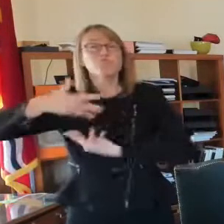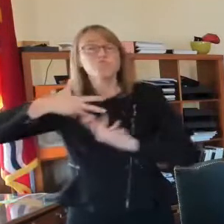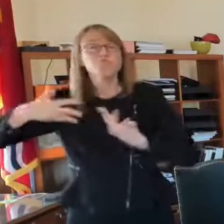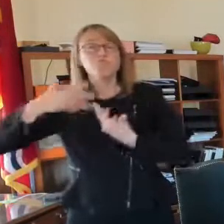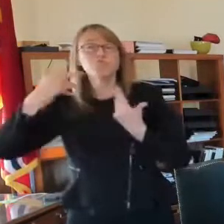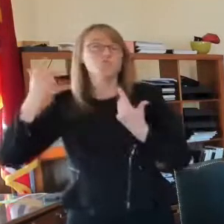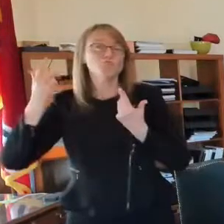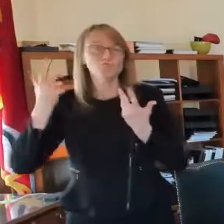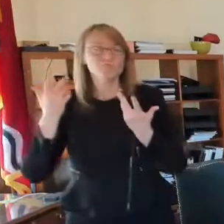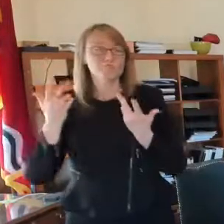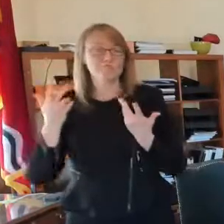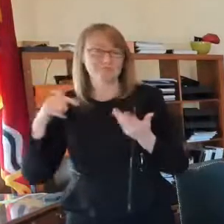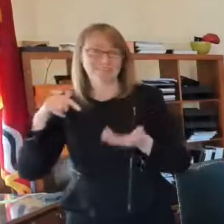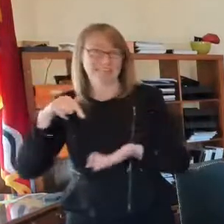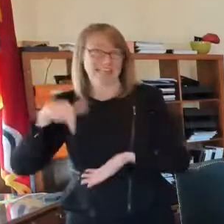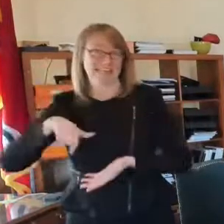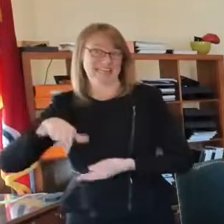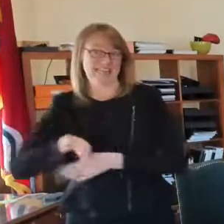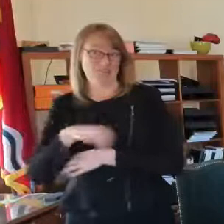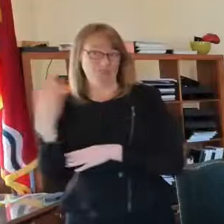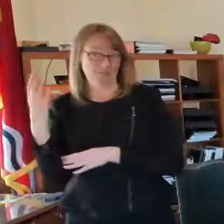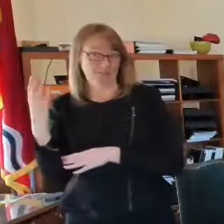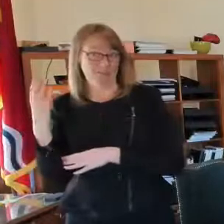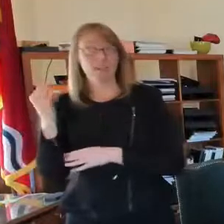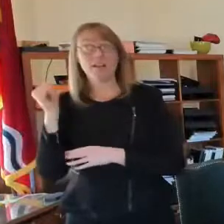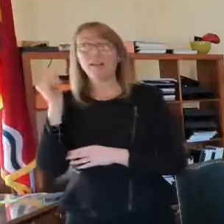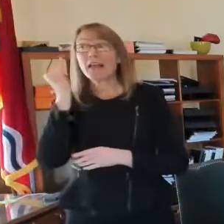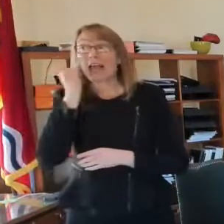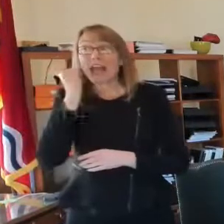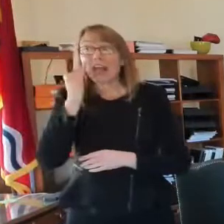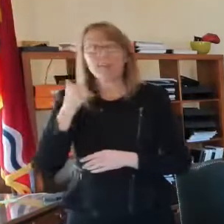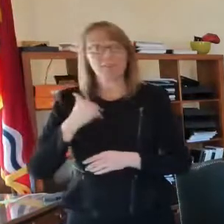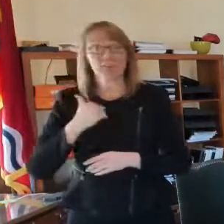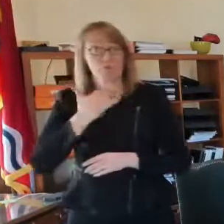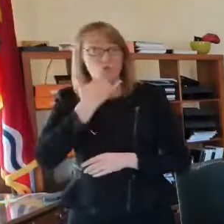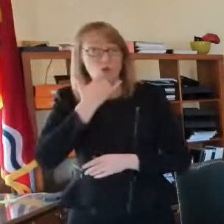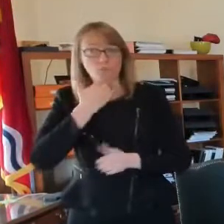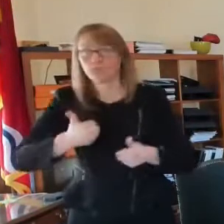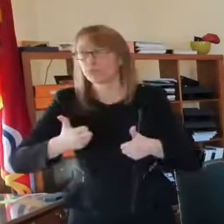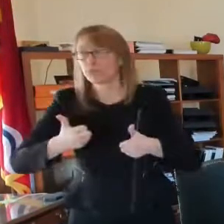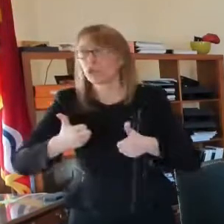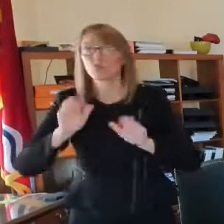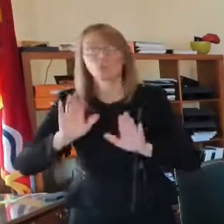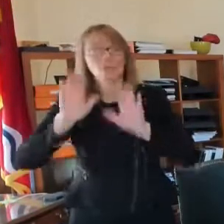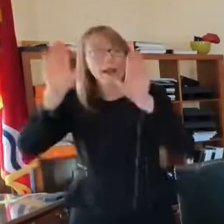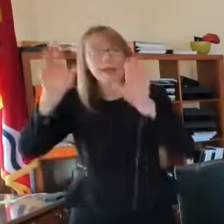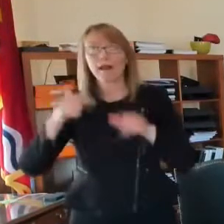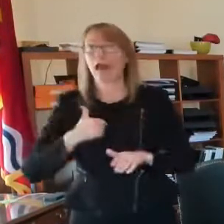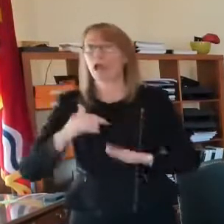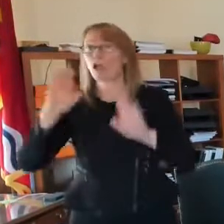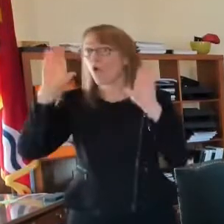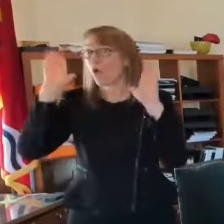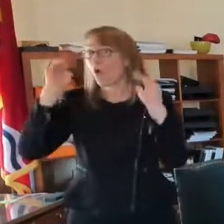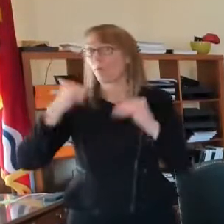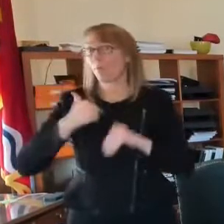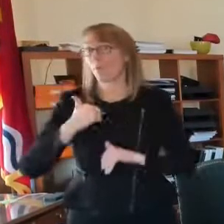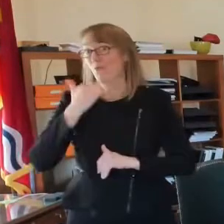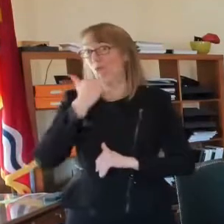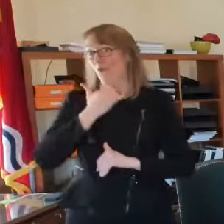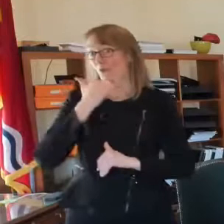for this Christmas. If I'm wrong, great. I hope that I am. But at this